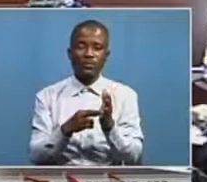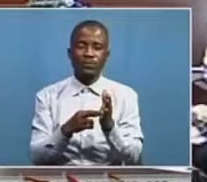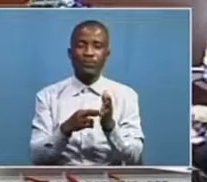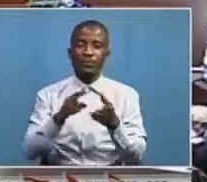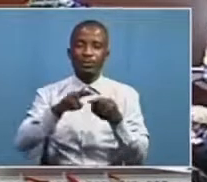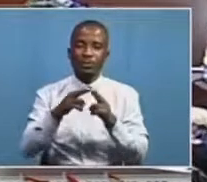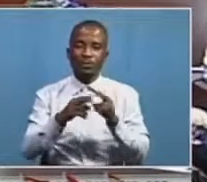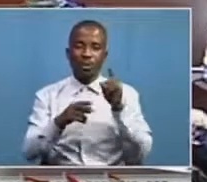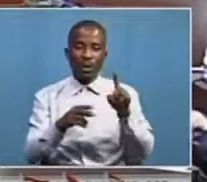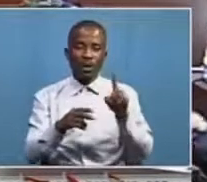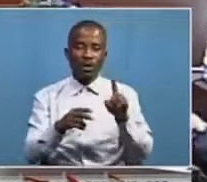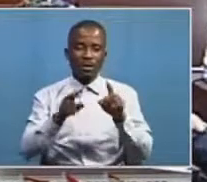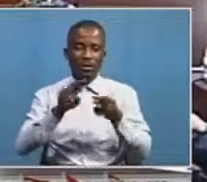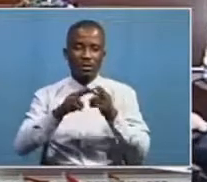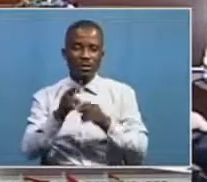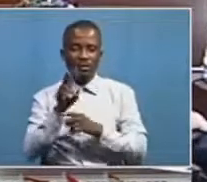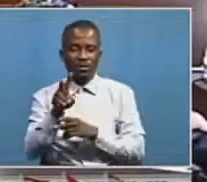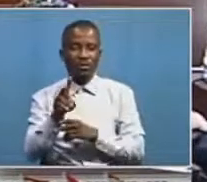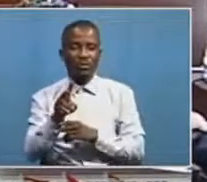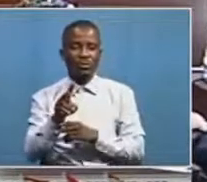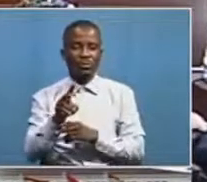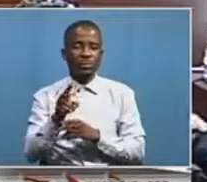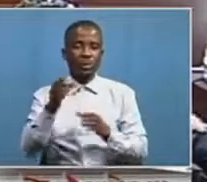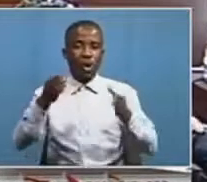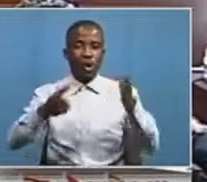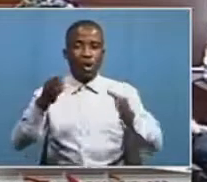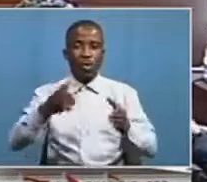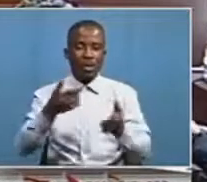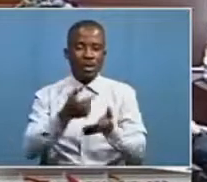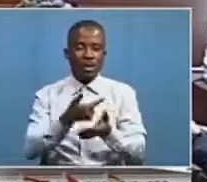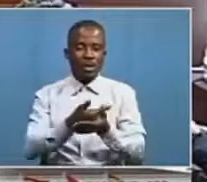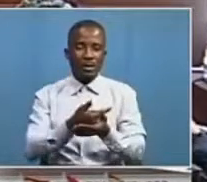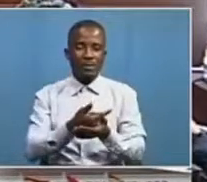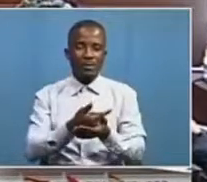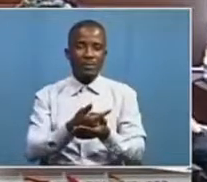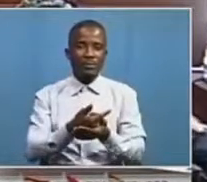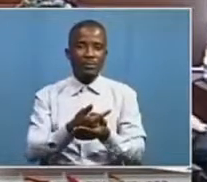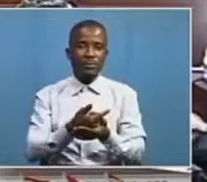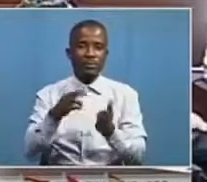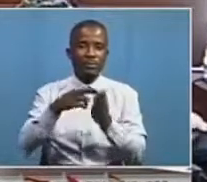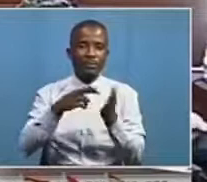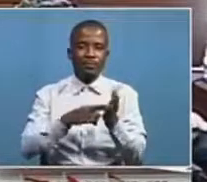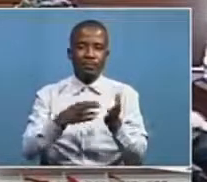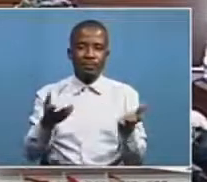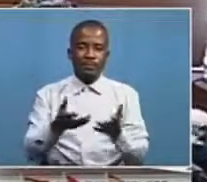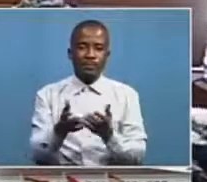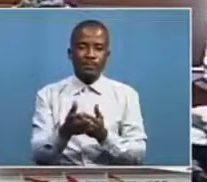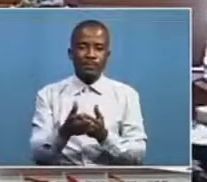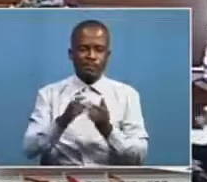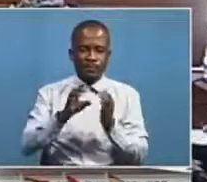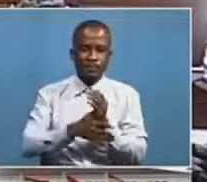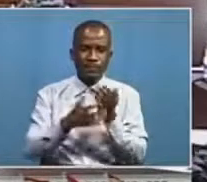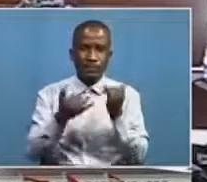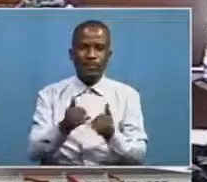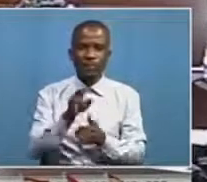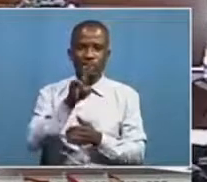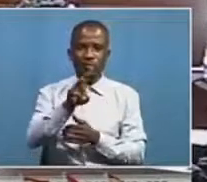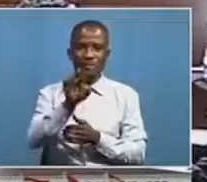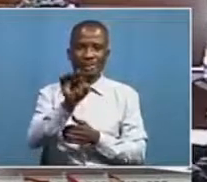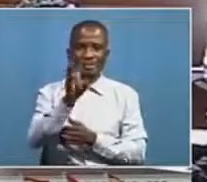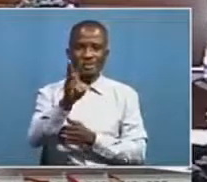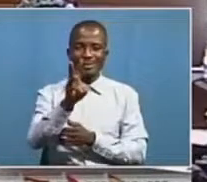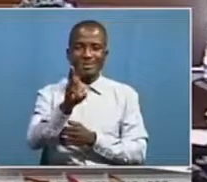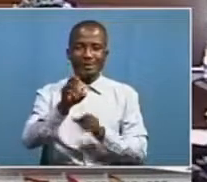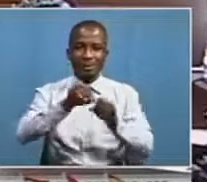2, 1997-98, Supreme Court of Ghana Law Report 753. On the exercise of discretion under Article 296 and